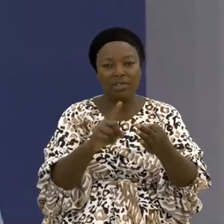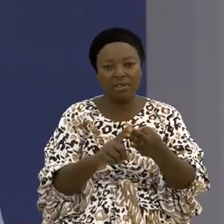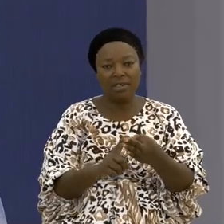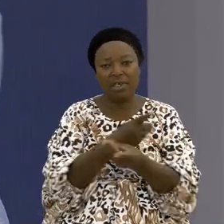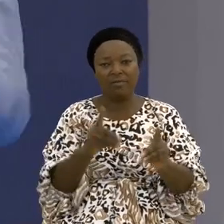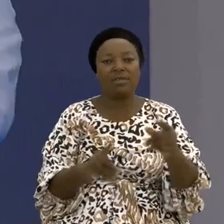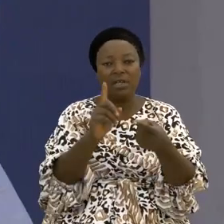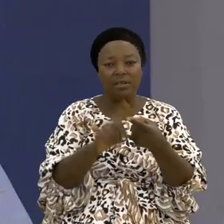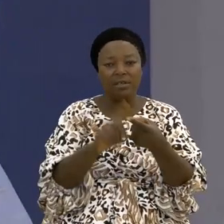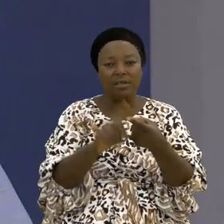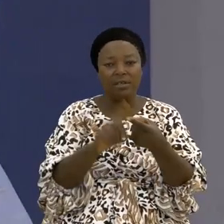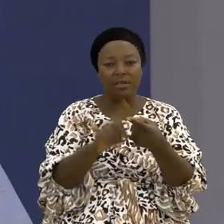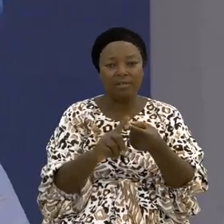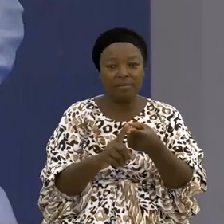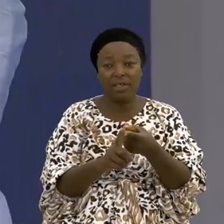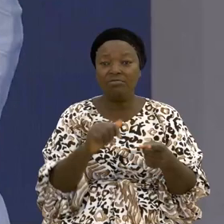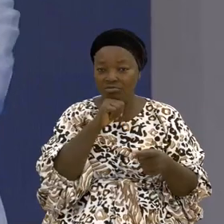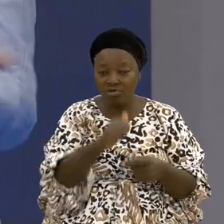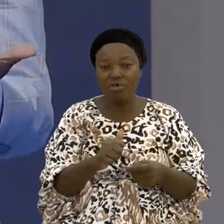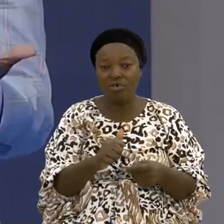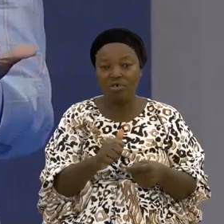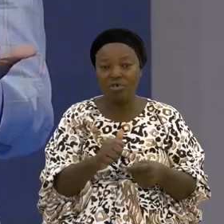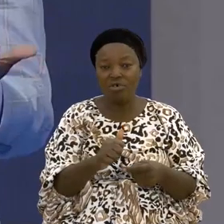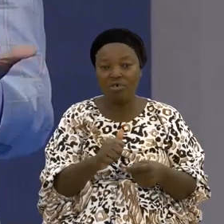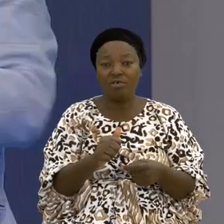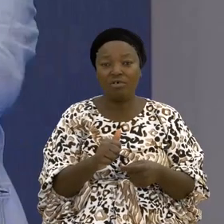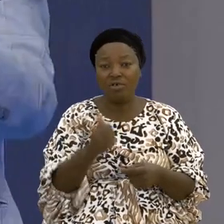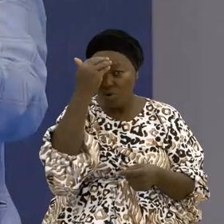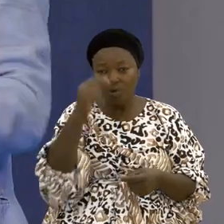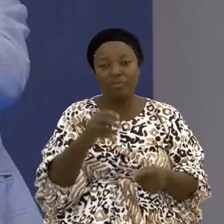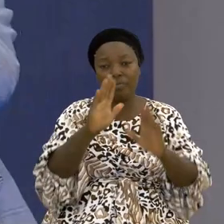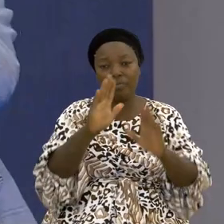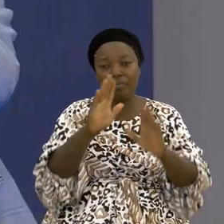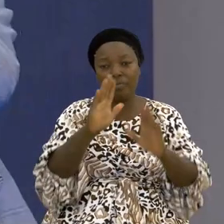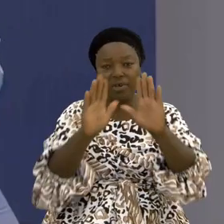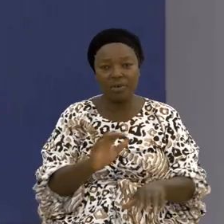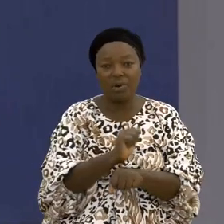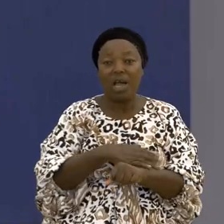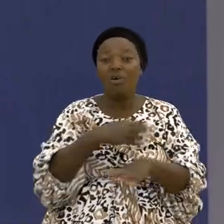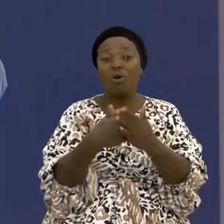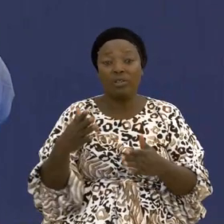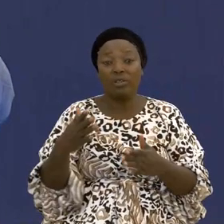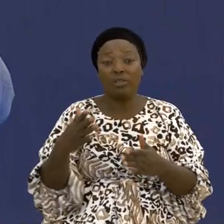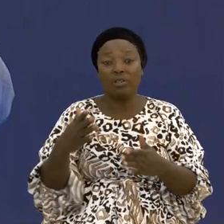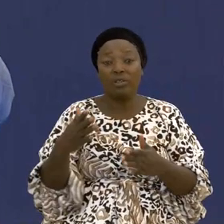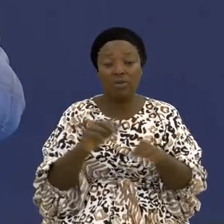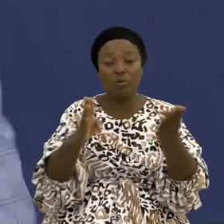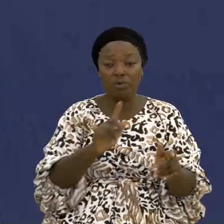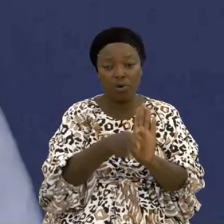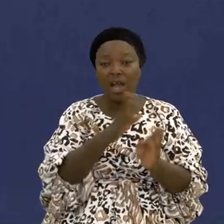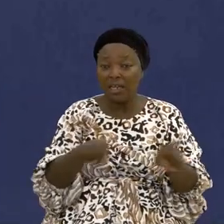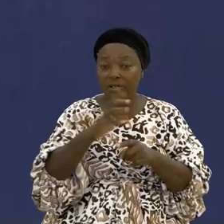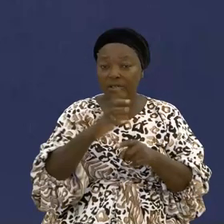incredible miracles, all things, power from on high, all things, open door, as you